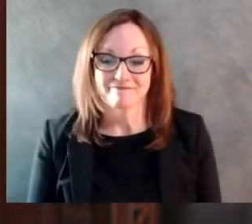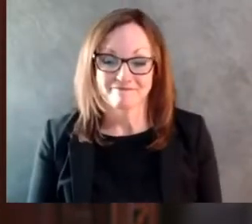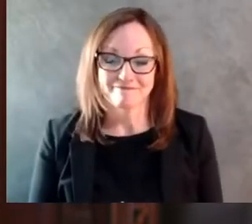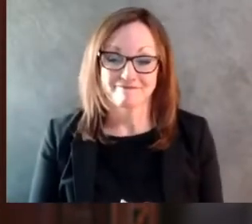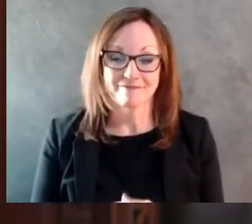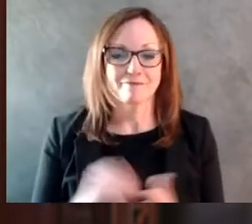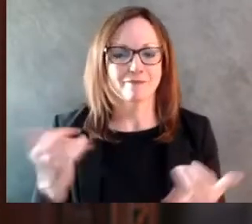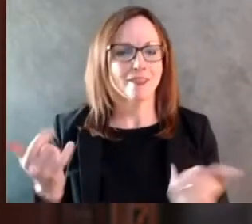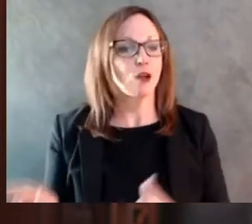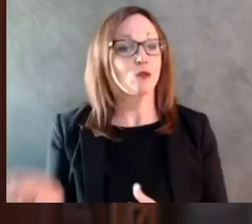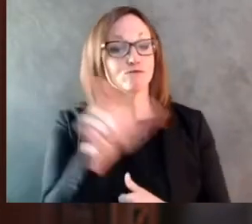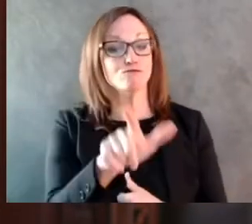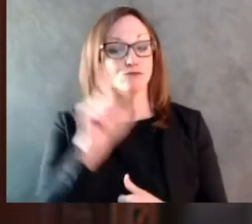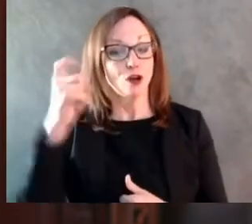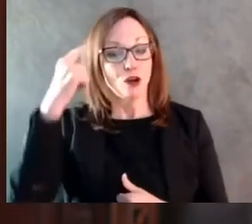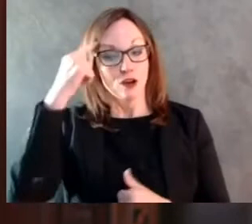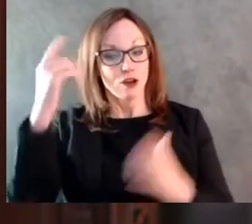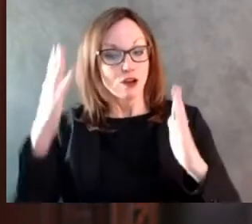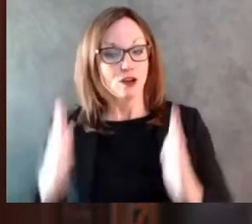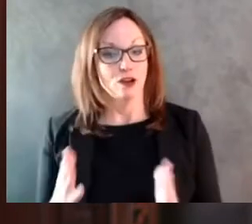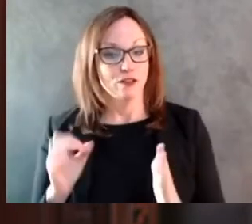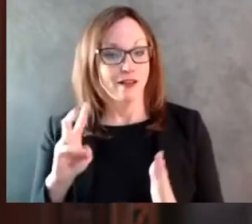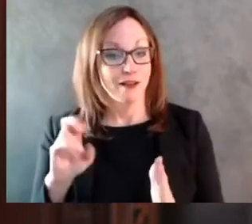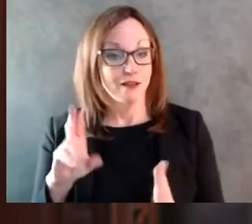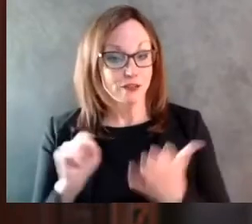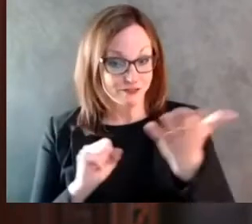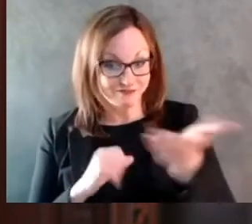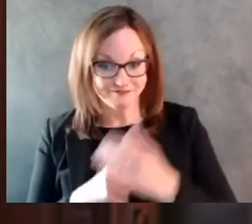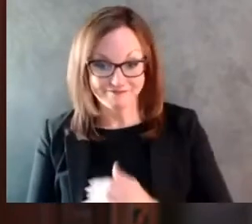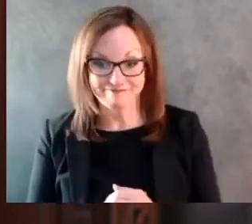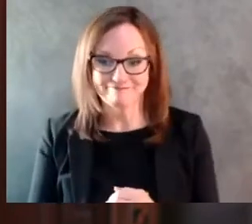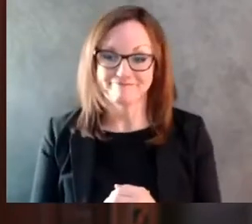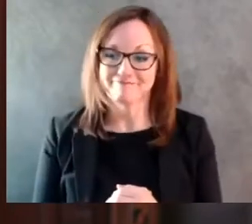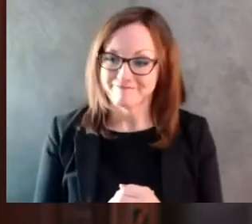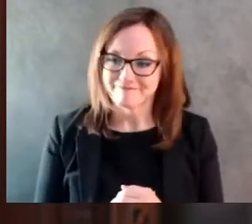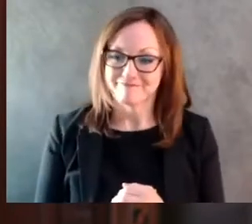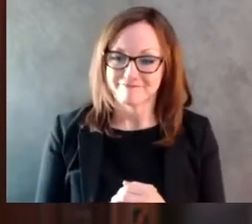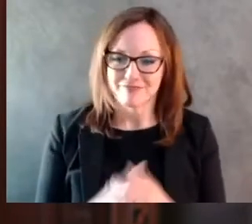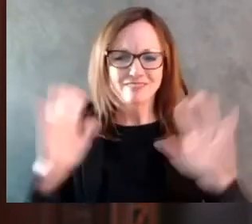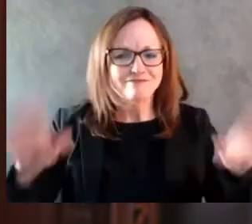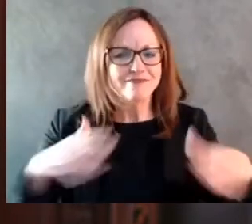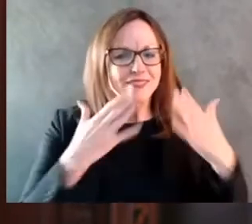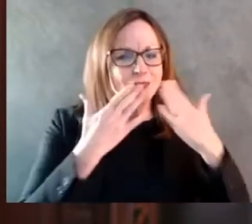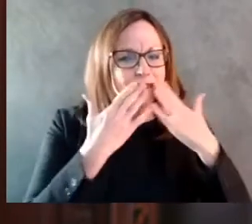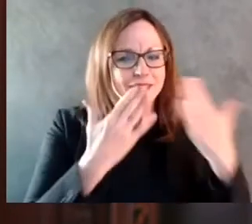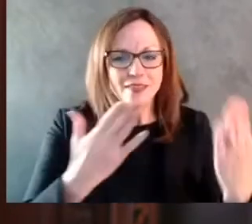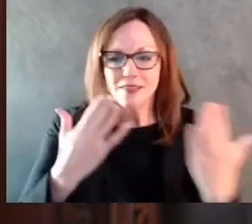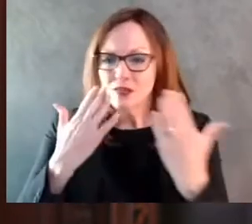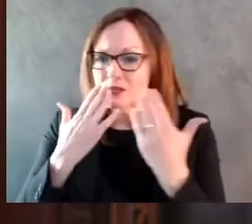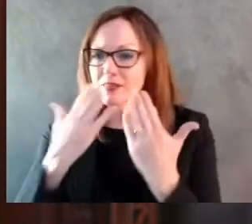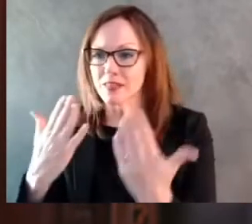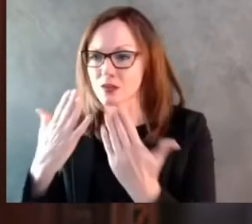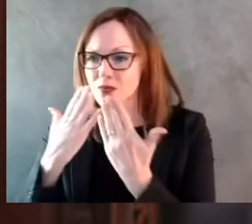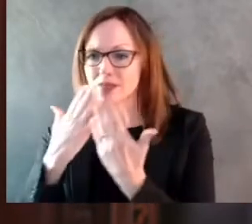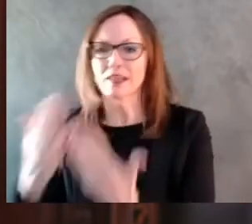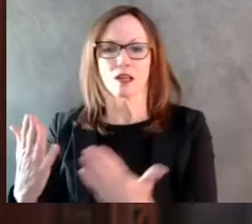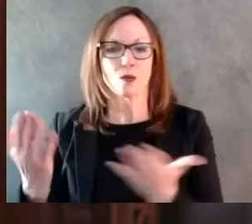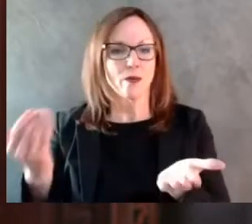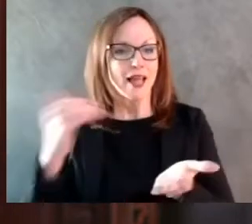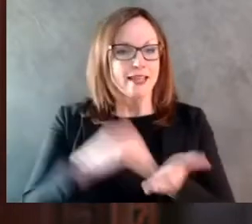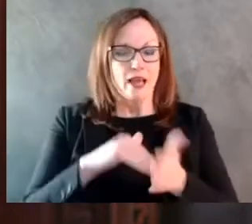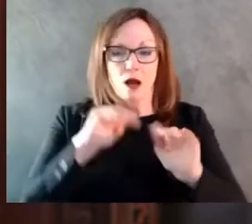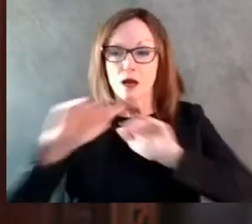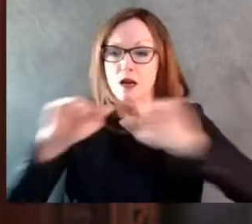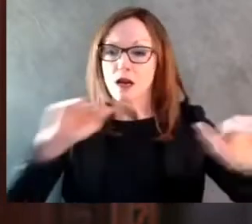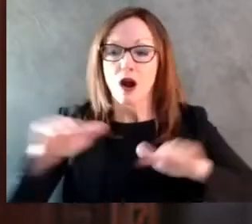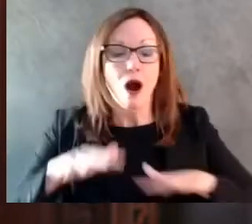Wisconsinite was able to make sure that their vote was counted and their voices were heard safely. In support of these